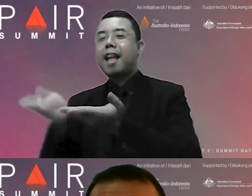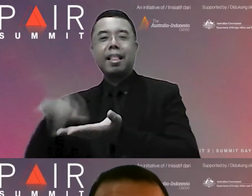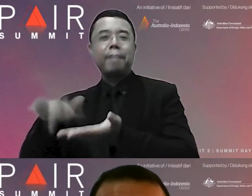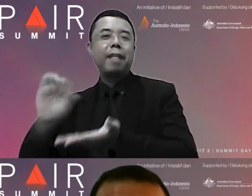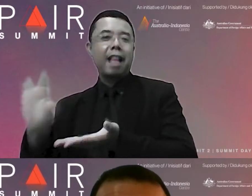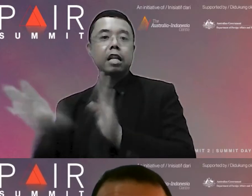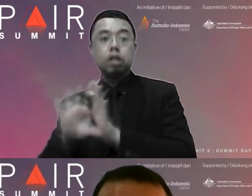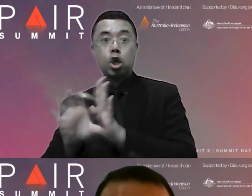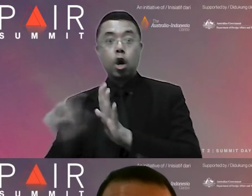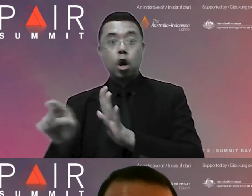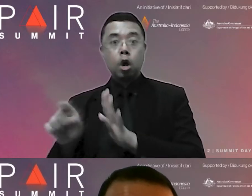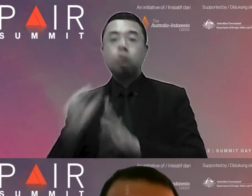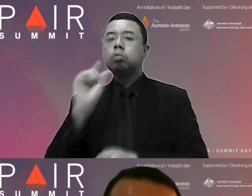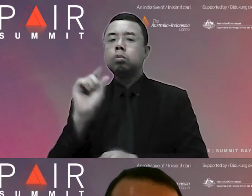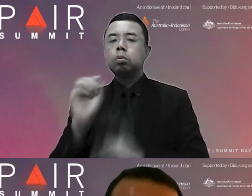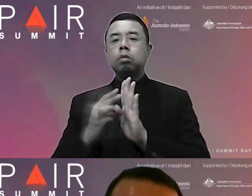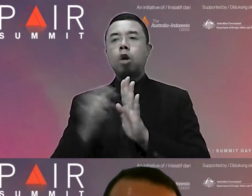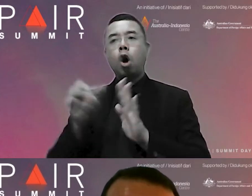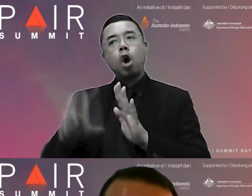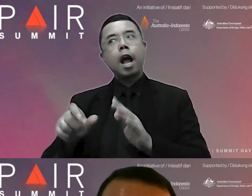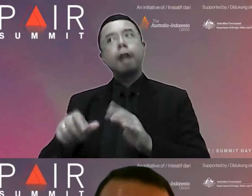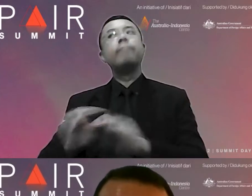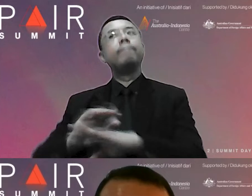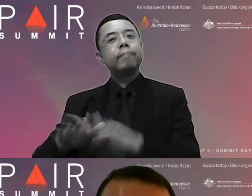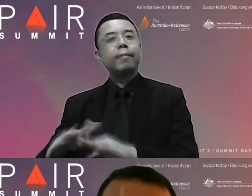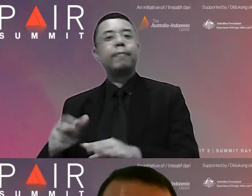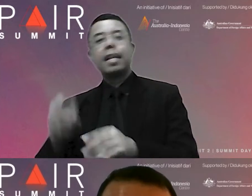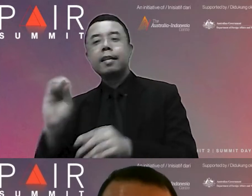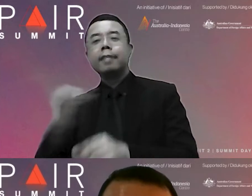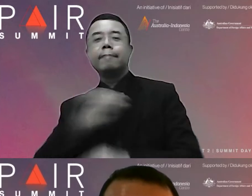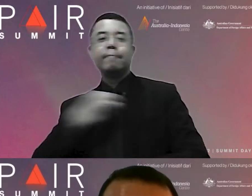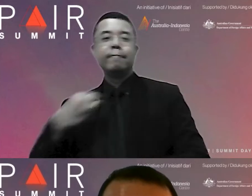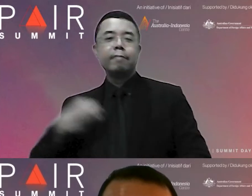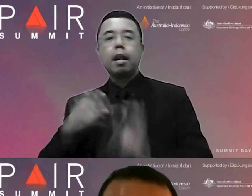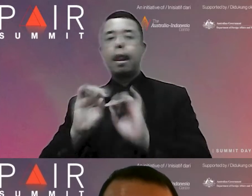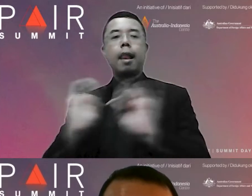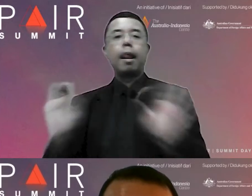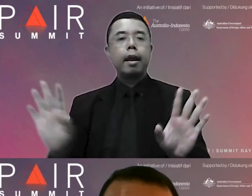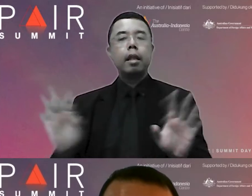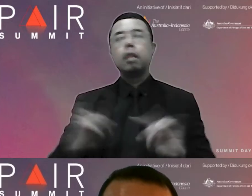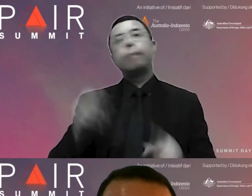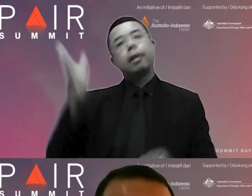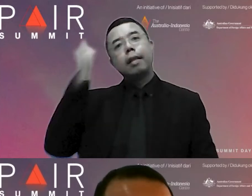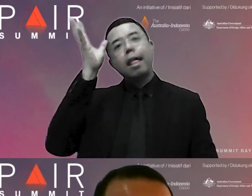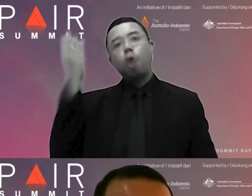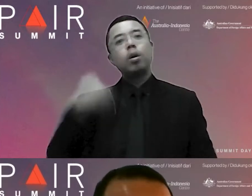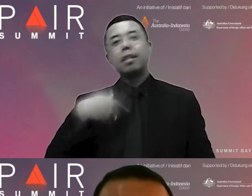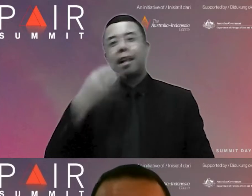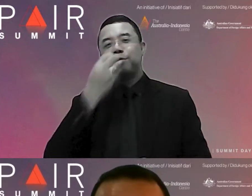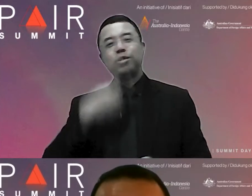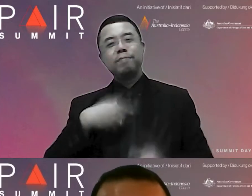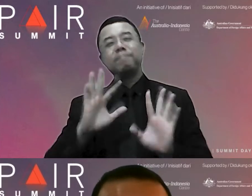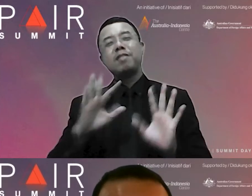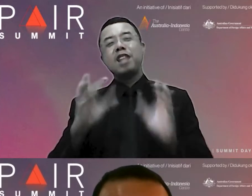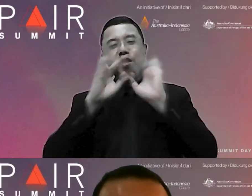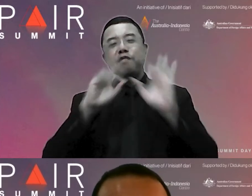activities. Unfortunately, we don't have any much information on this matter, where actually the doctor